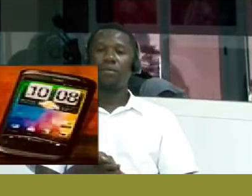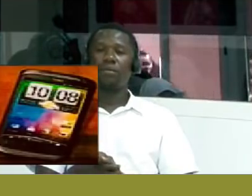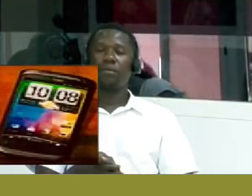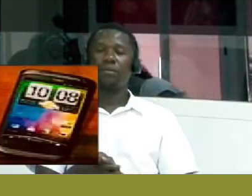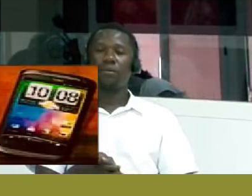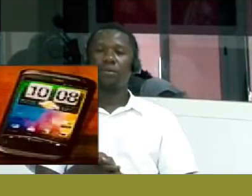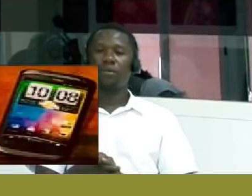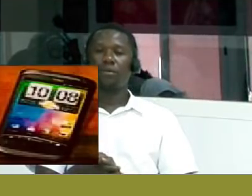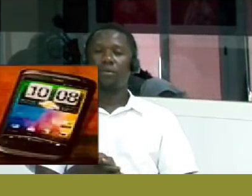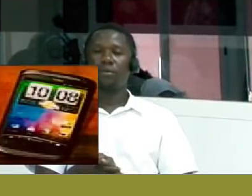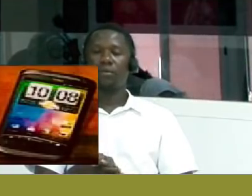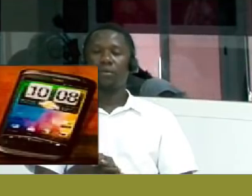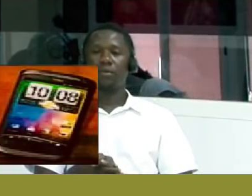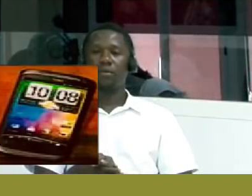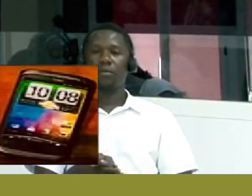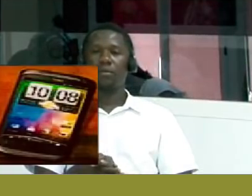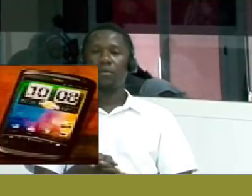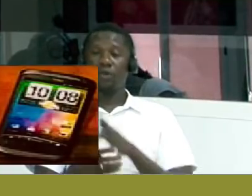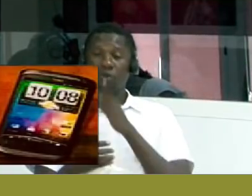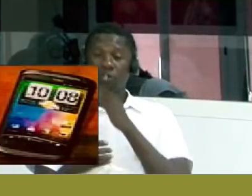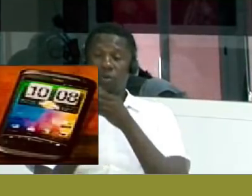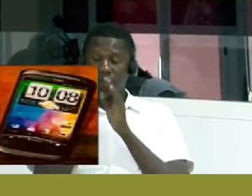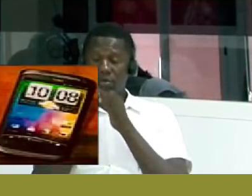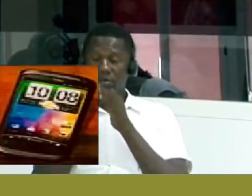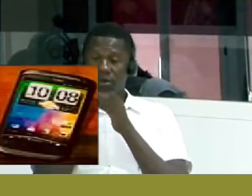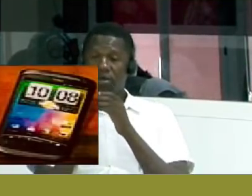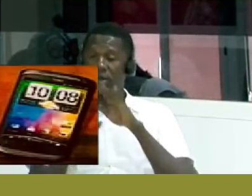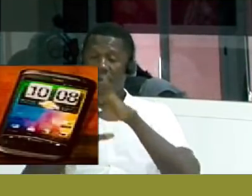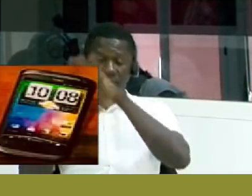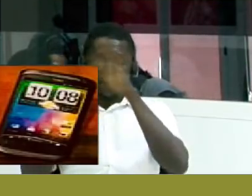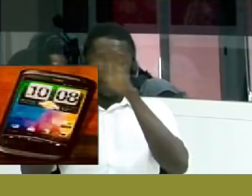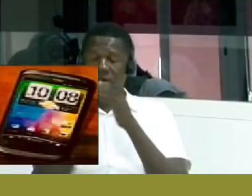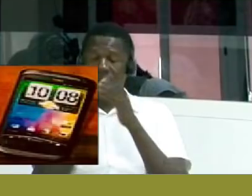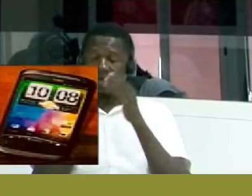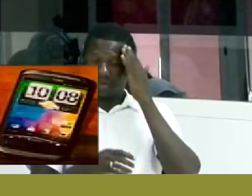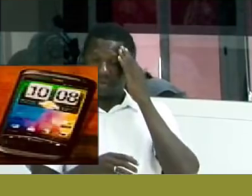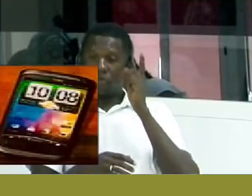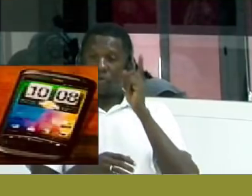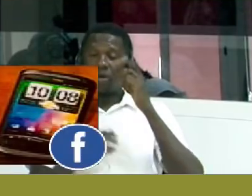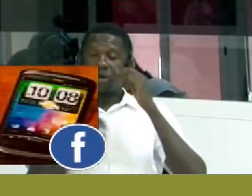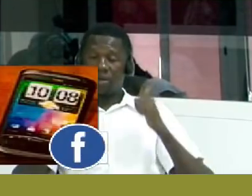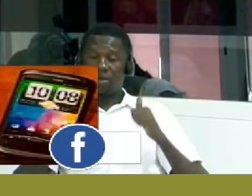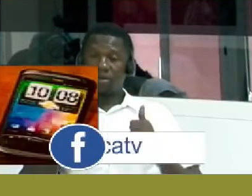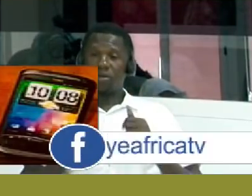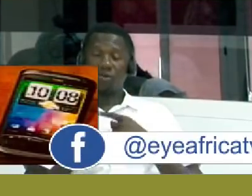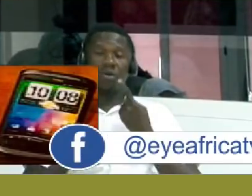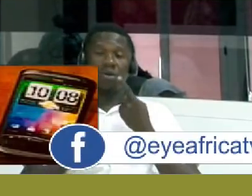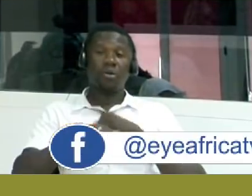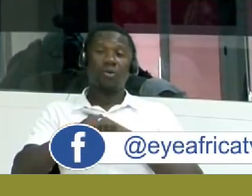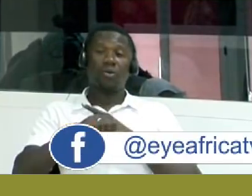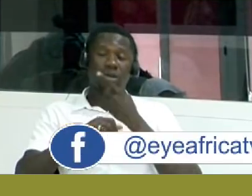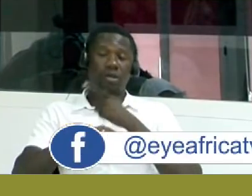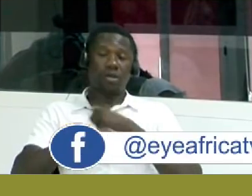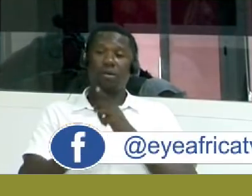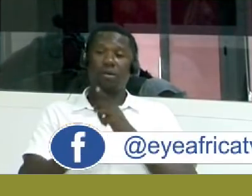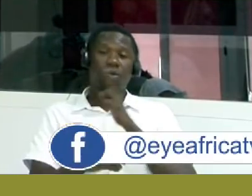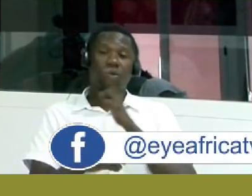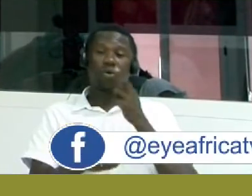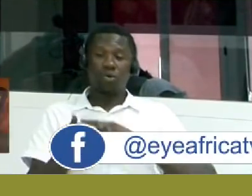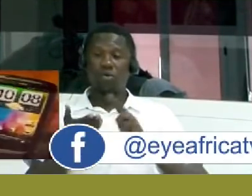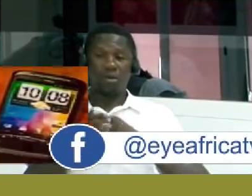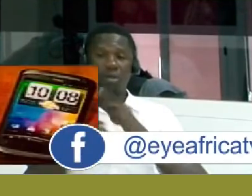You said, okay, you did mention that everybody knows what happened during those period. They were not normal times.